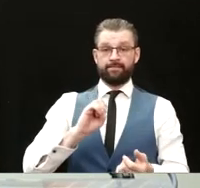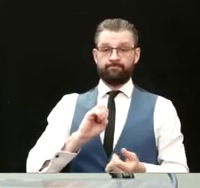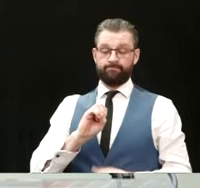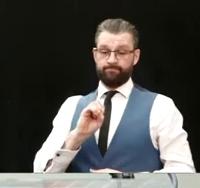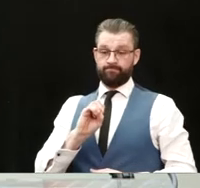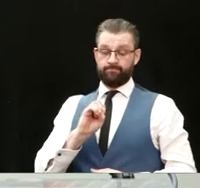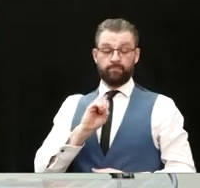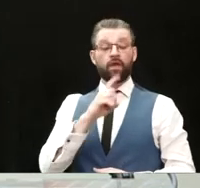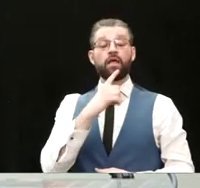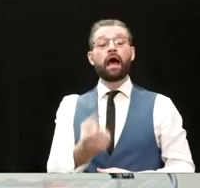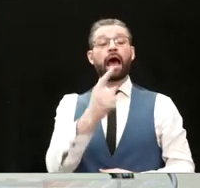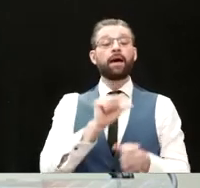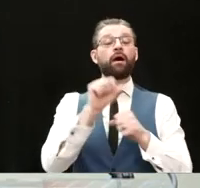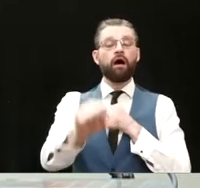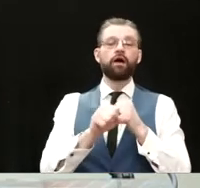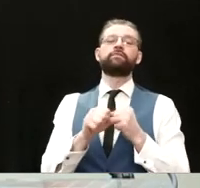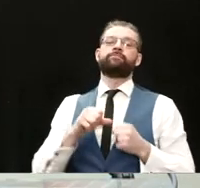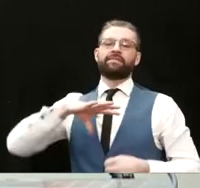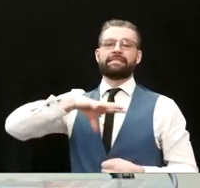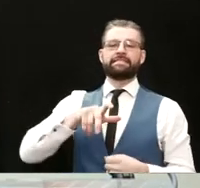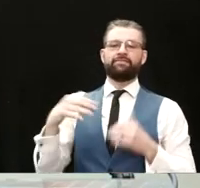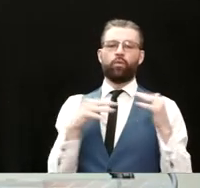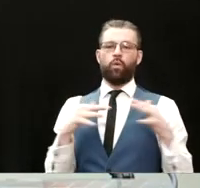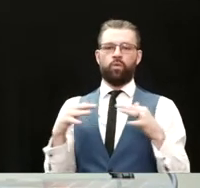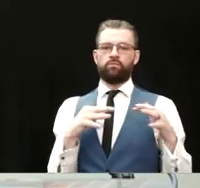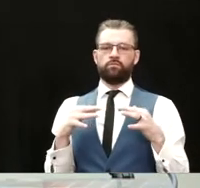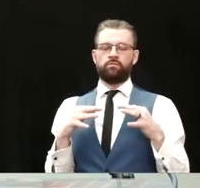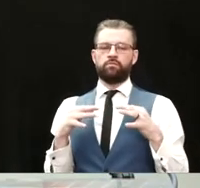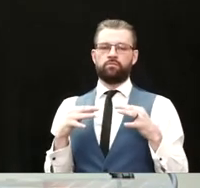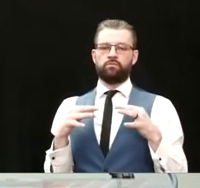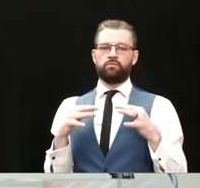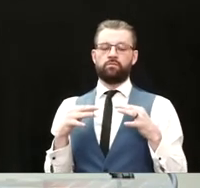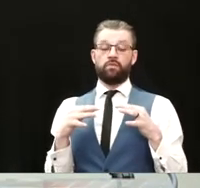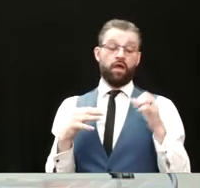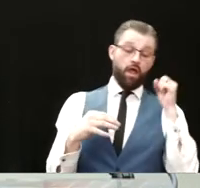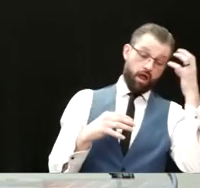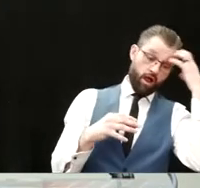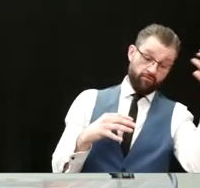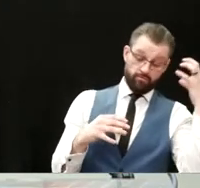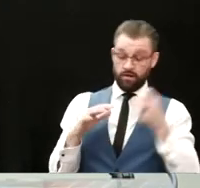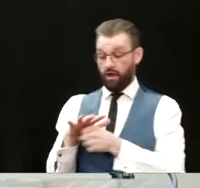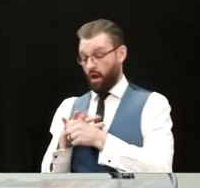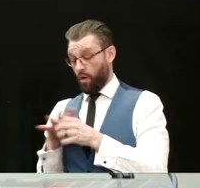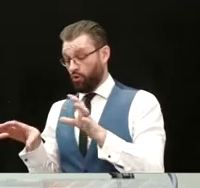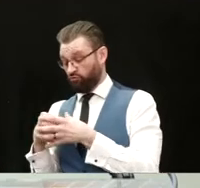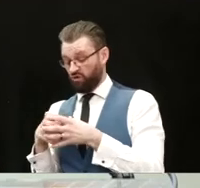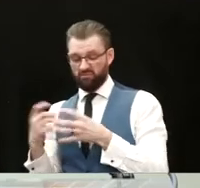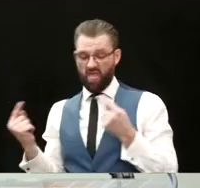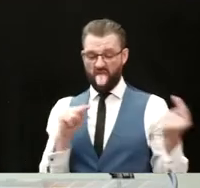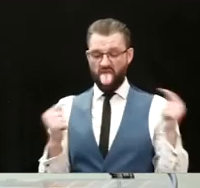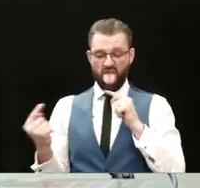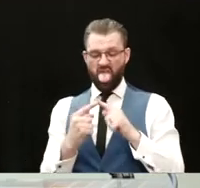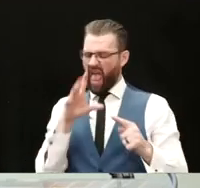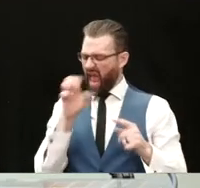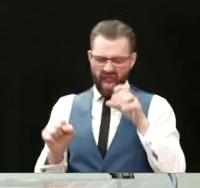And as a result, there was a civil war. Government armed local groups, spread messages of hate